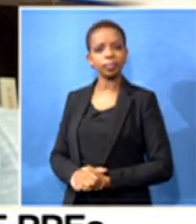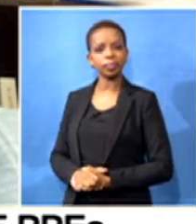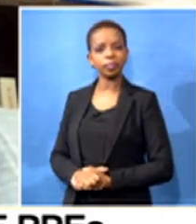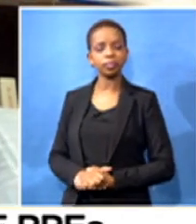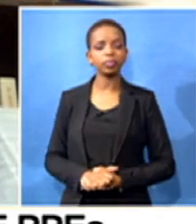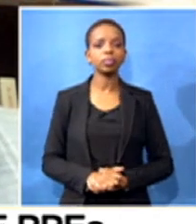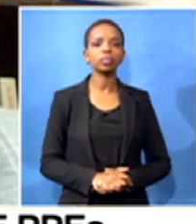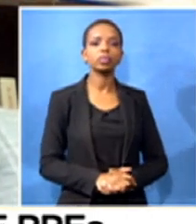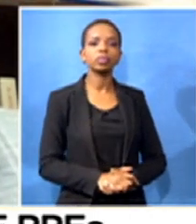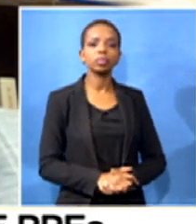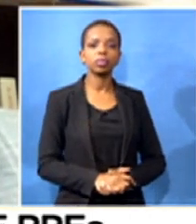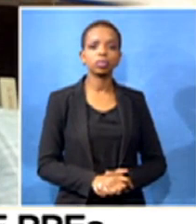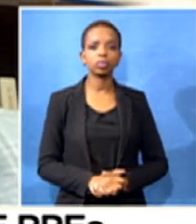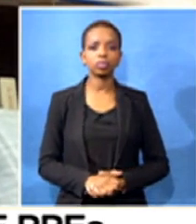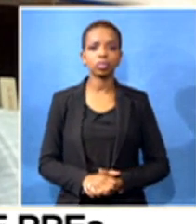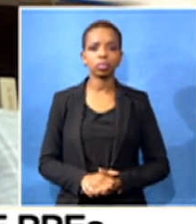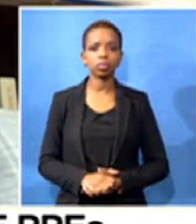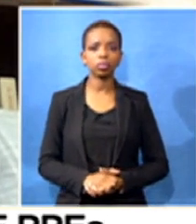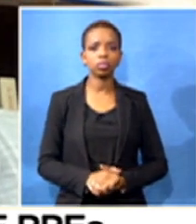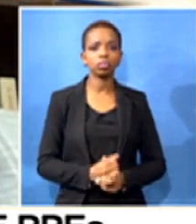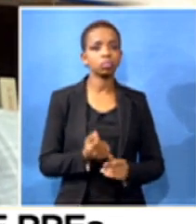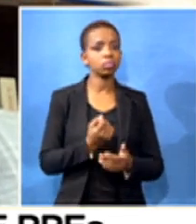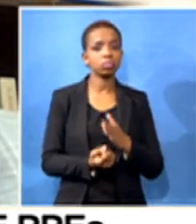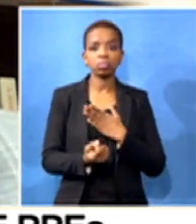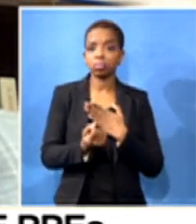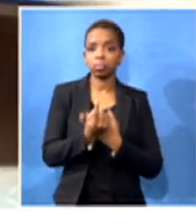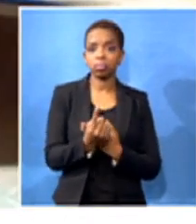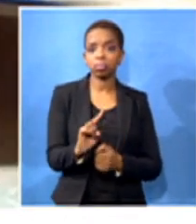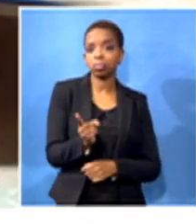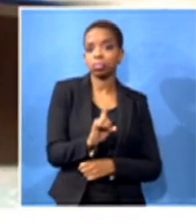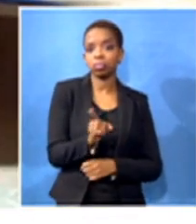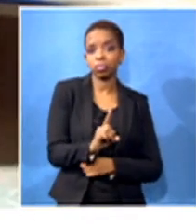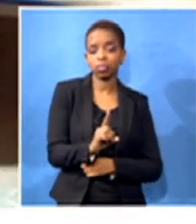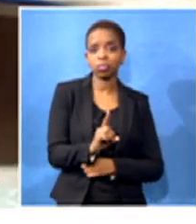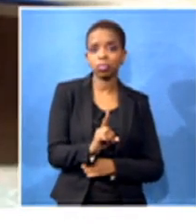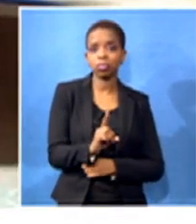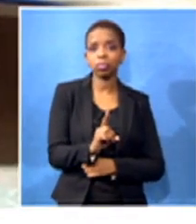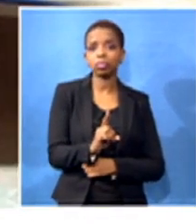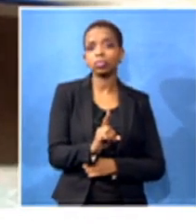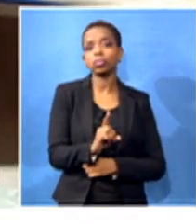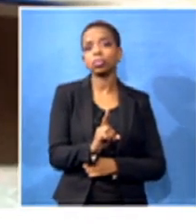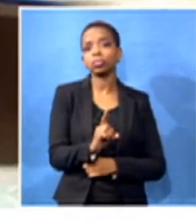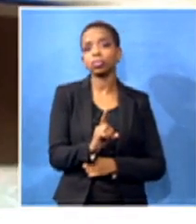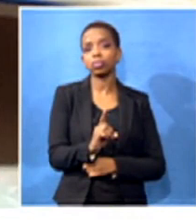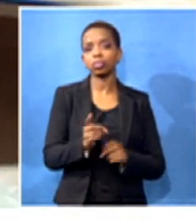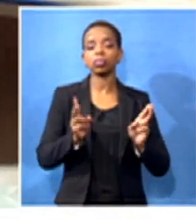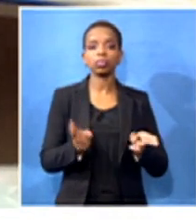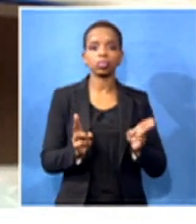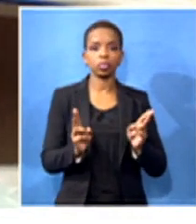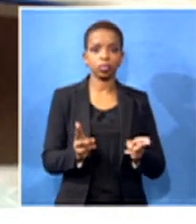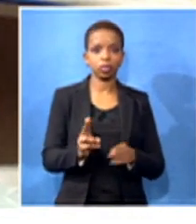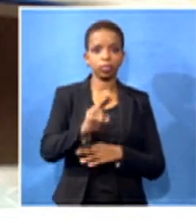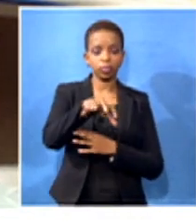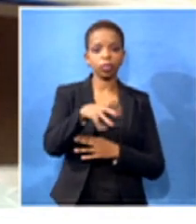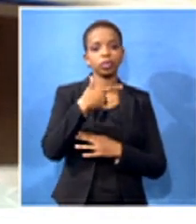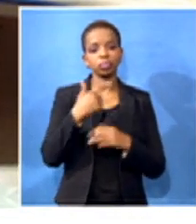Well, what happened is that I normally hold an evening meeting with all the 12 district directors in the province just to